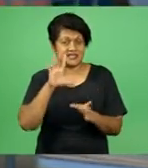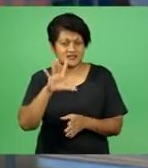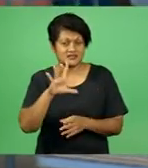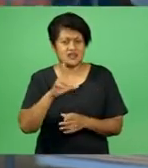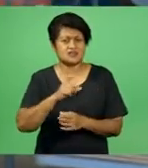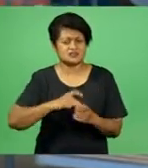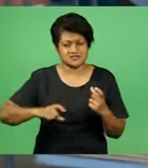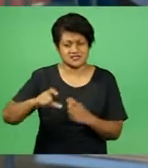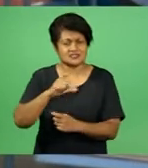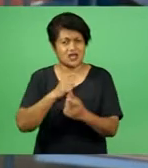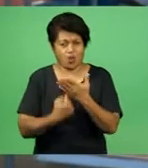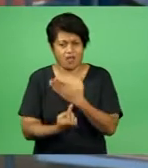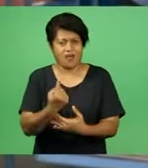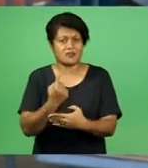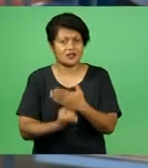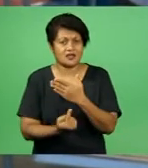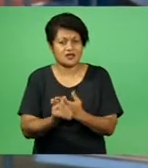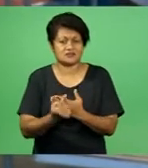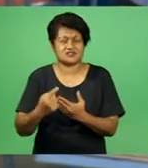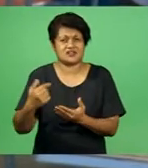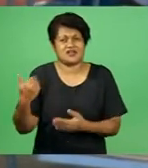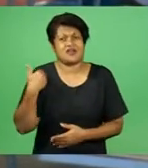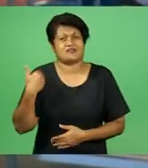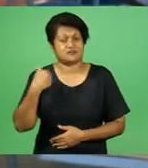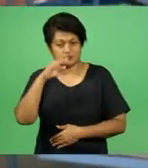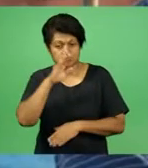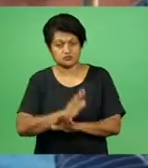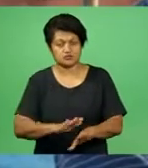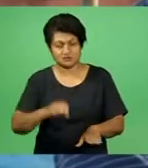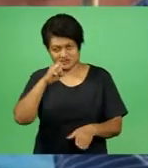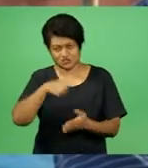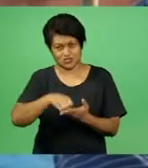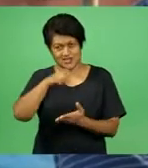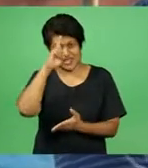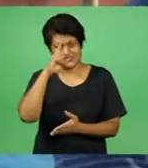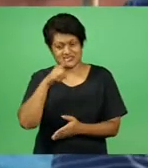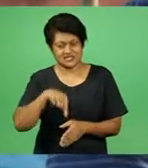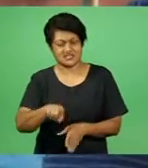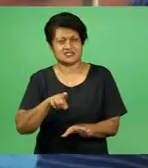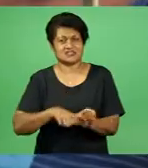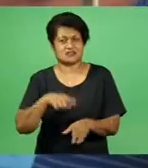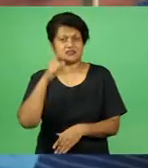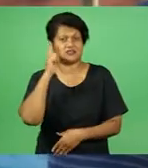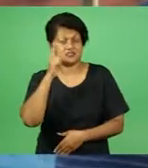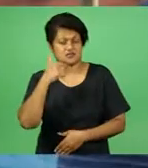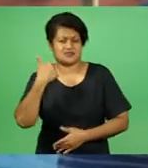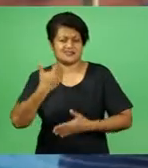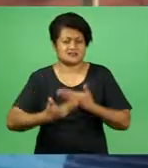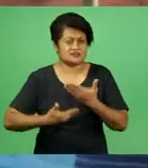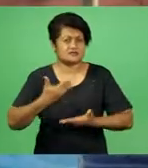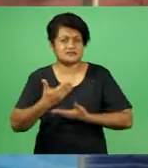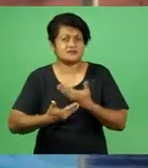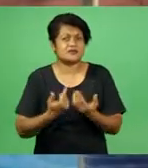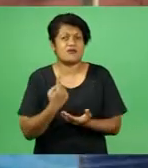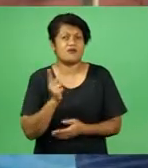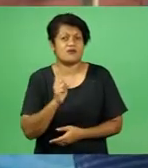2 Tropical Cyclone Anna have affected children's education this year. Teachers have been telling us about the challenges